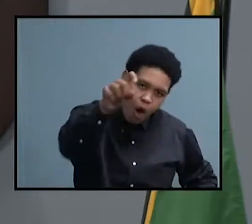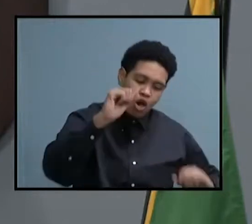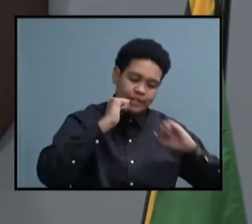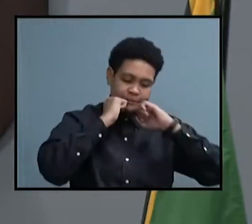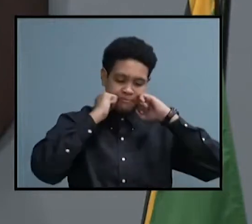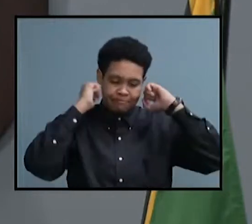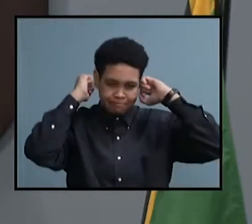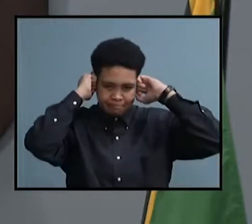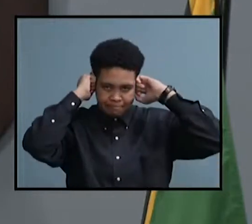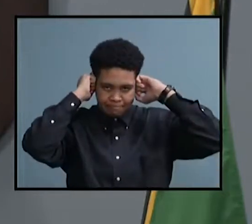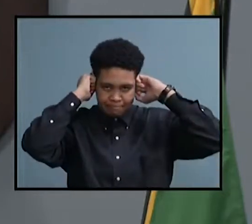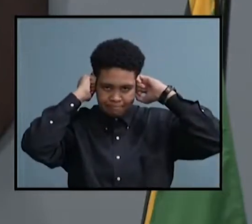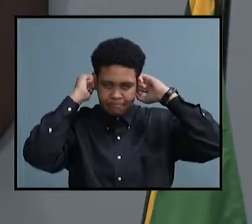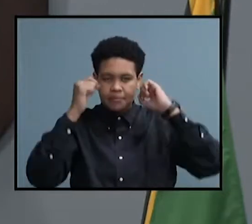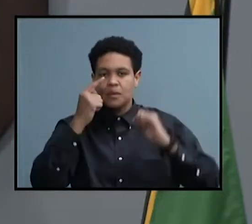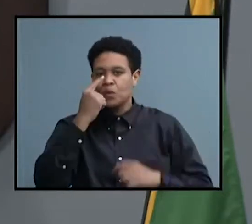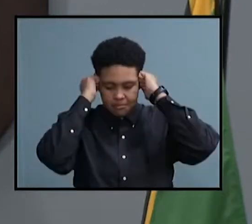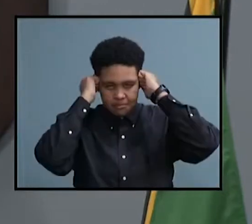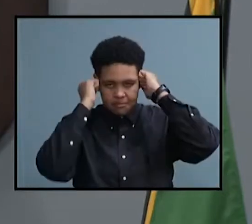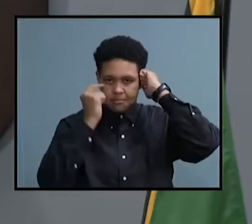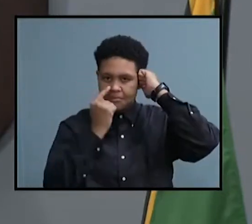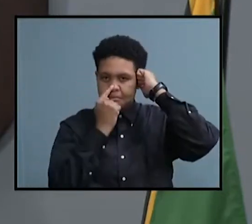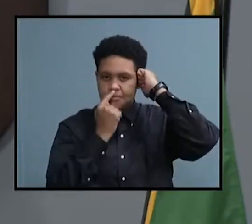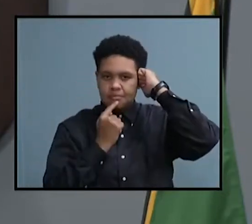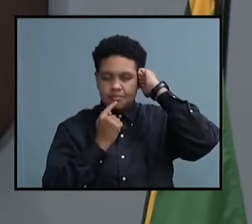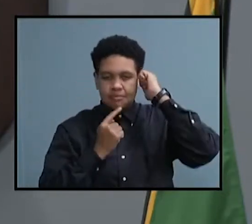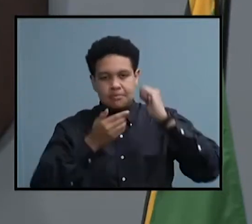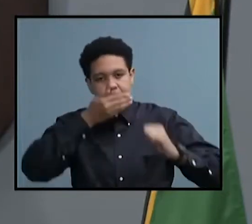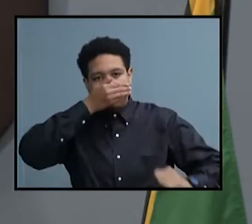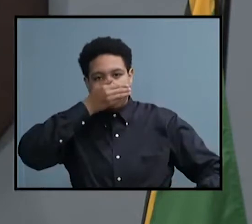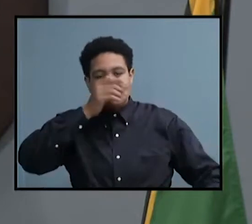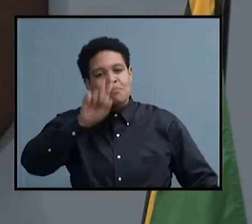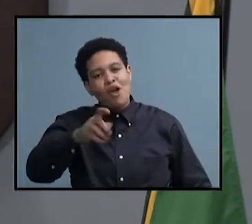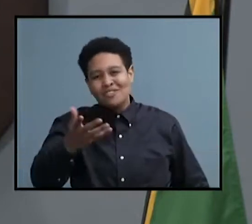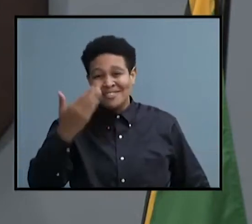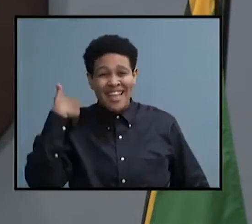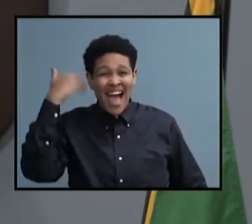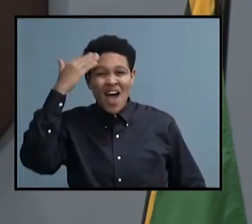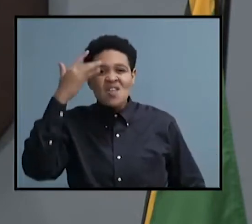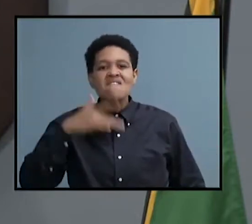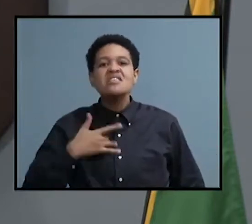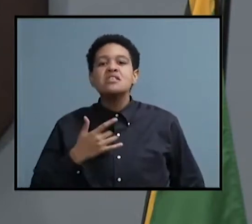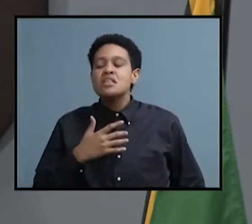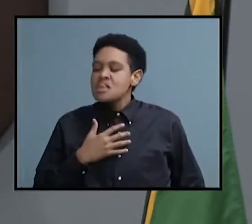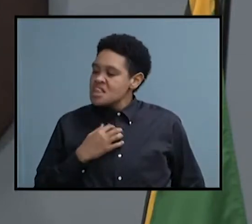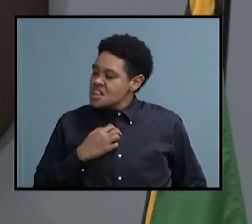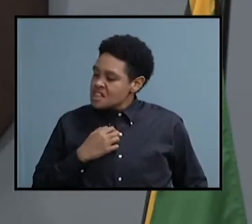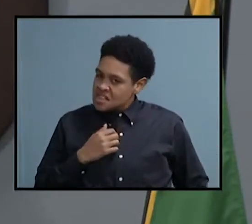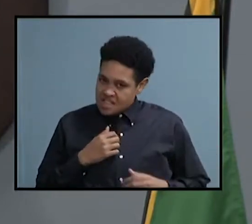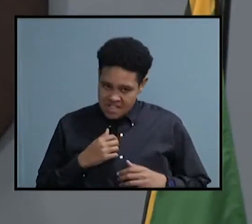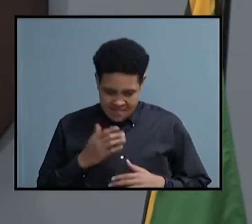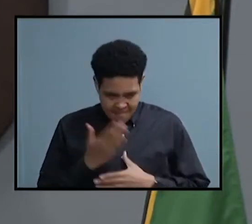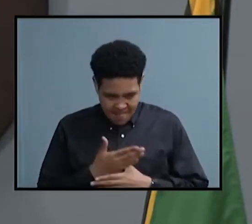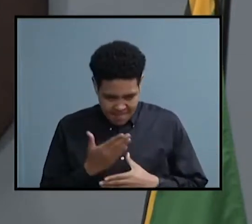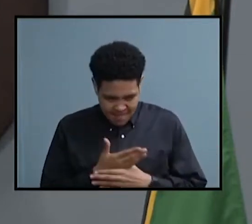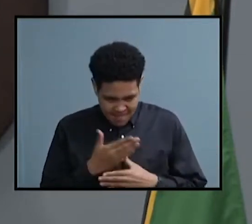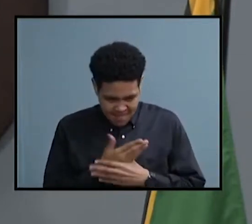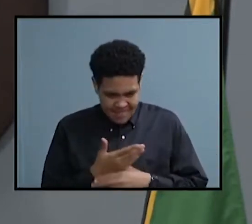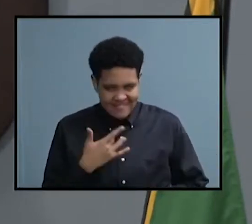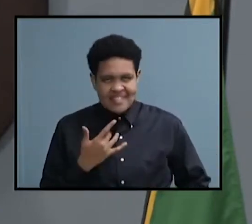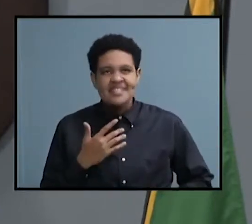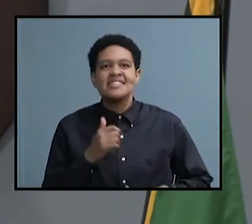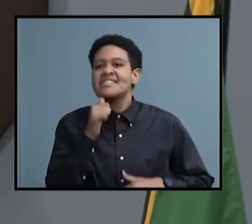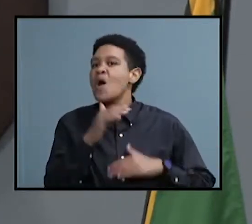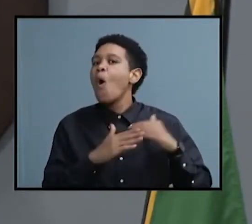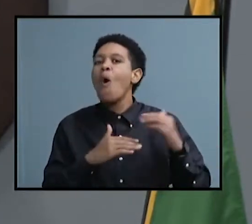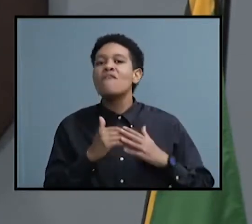fitted to cover your nose and mouth. I know it is uncomfortable and I have challenges too with it, but